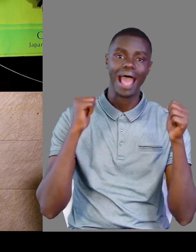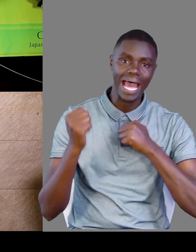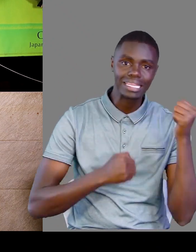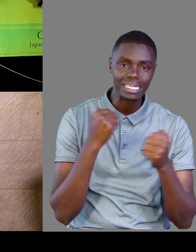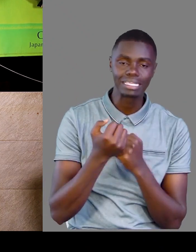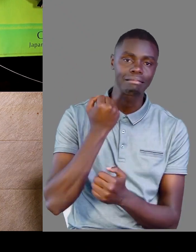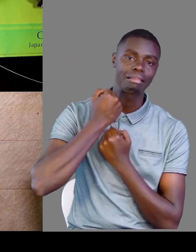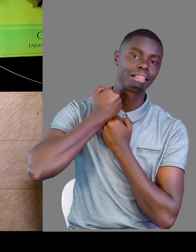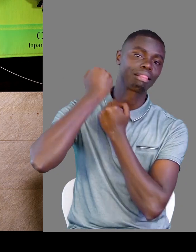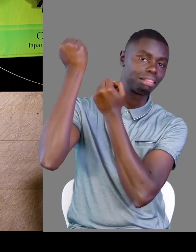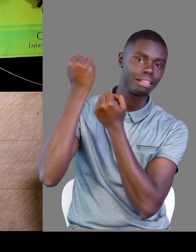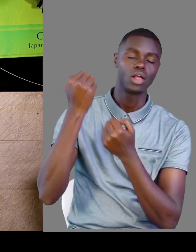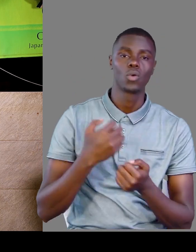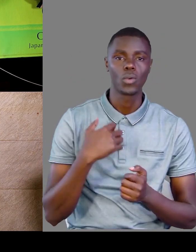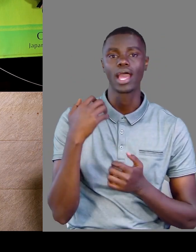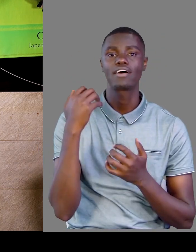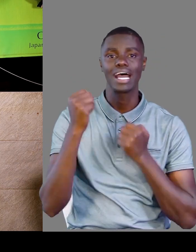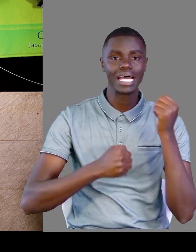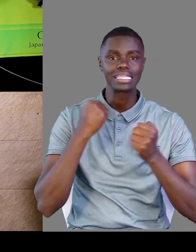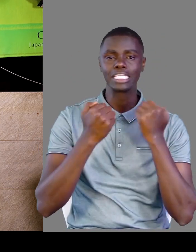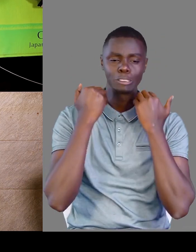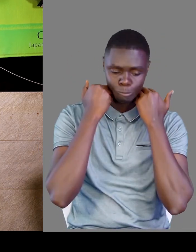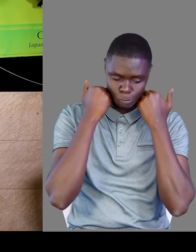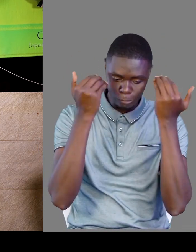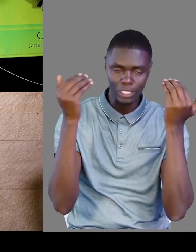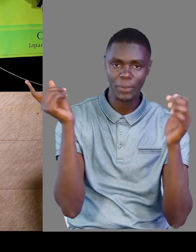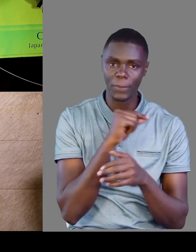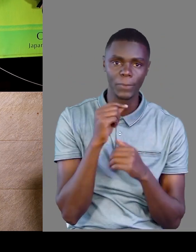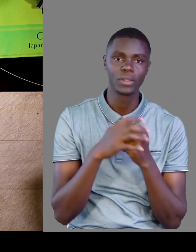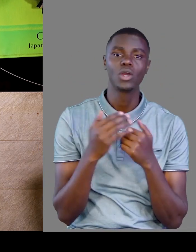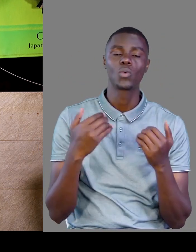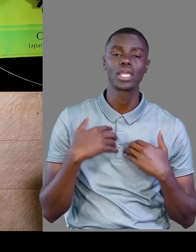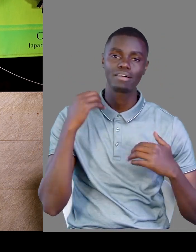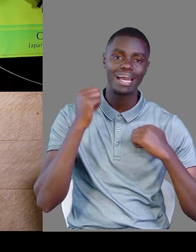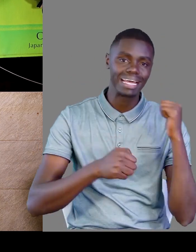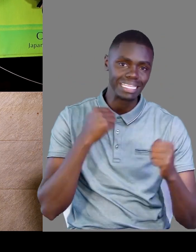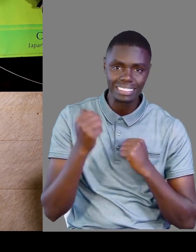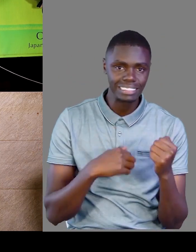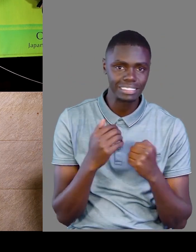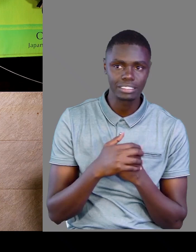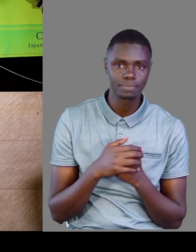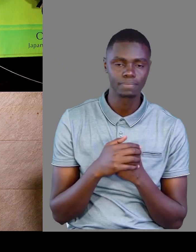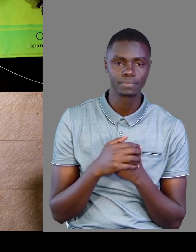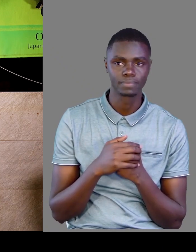committing suicide. We've had athletes going into depression. We've had athletes going through